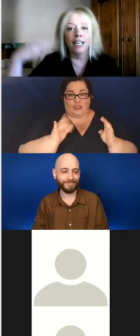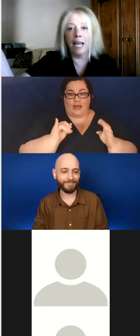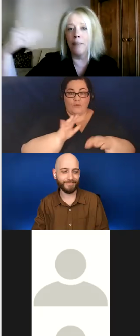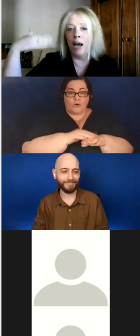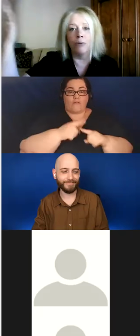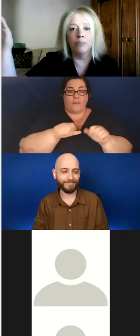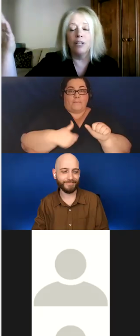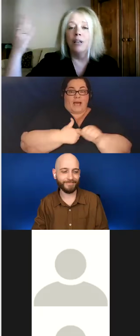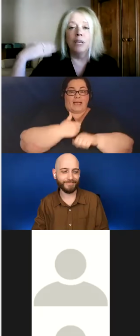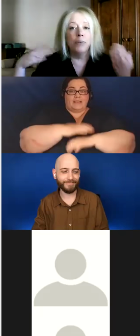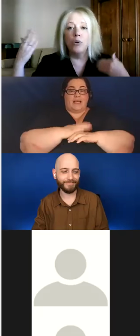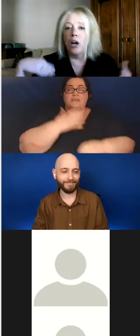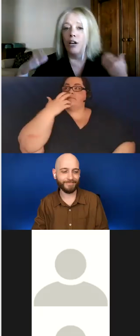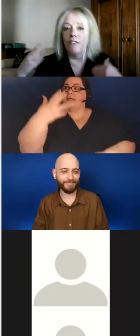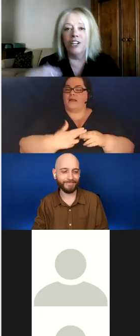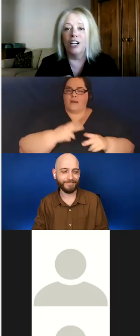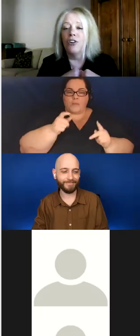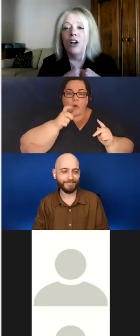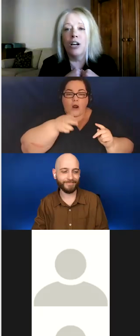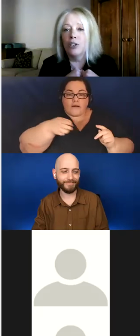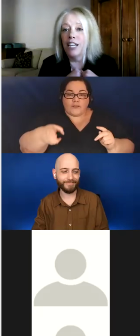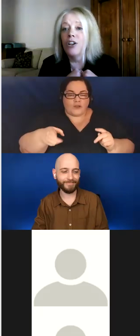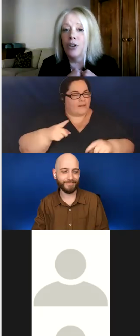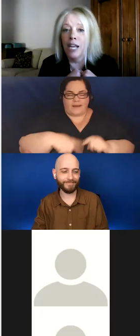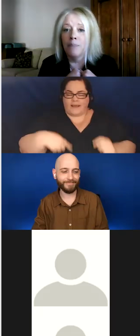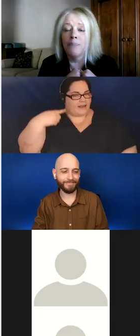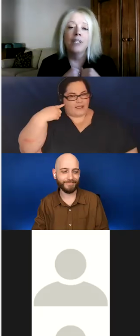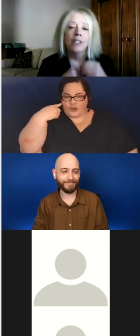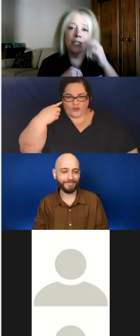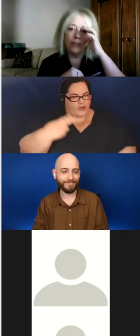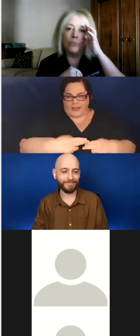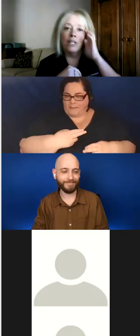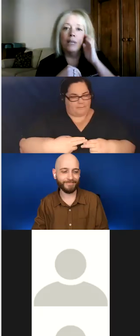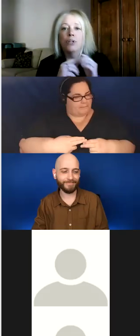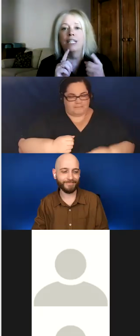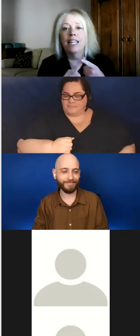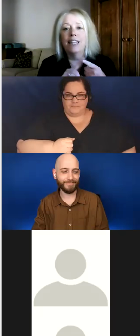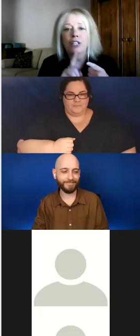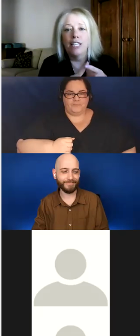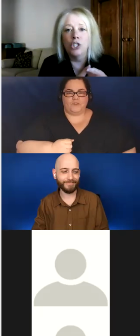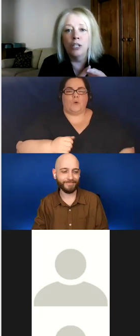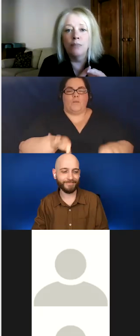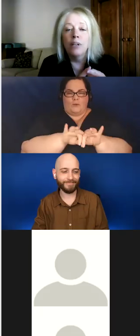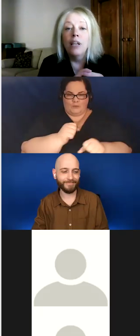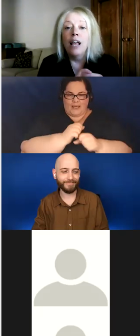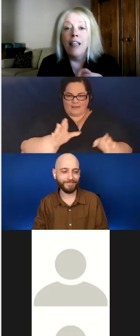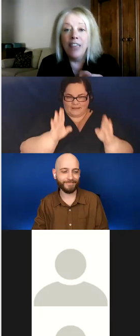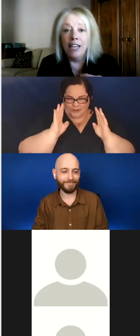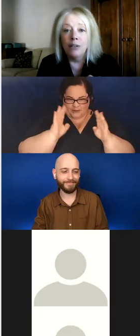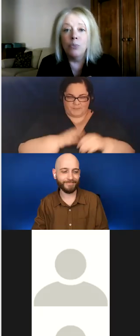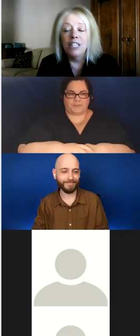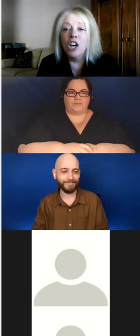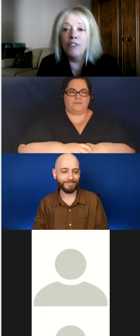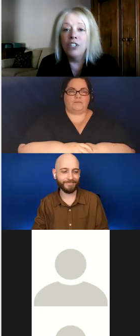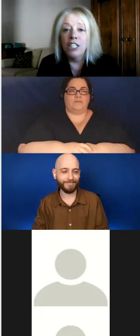desk a name out, people who are hard of hearing are not going to hear their name. So it's really important to get their attention. And